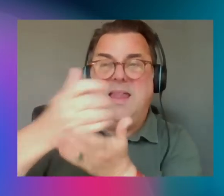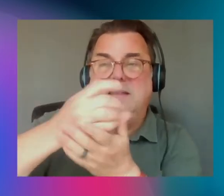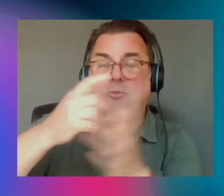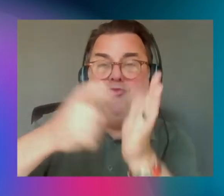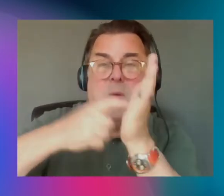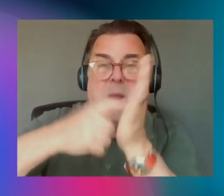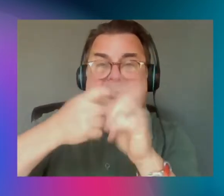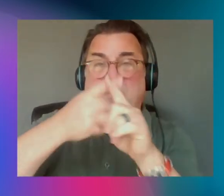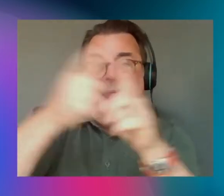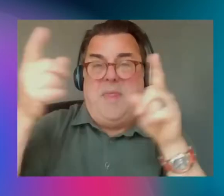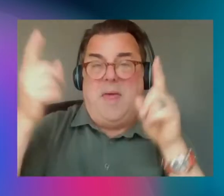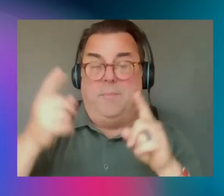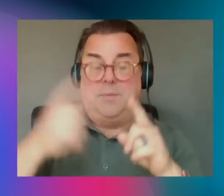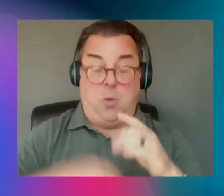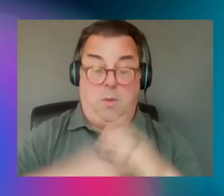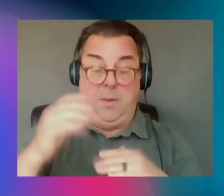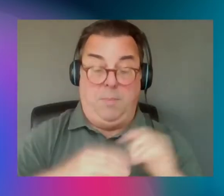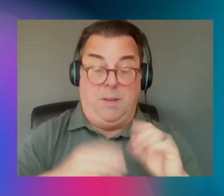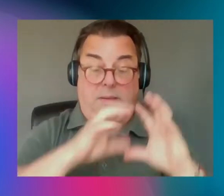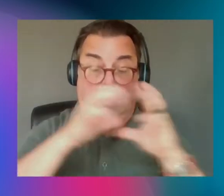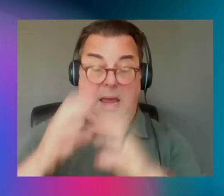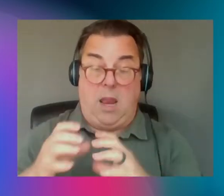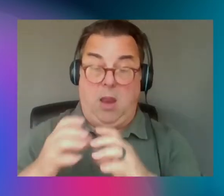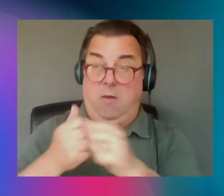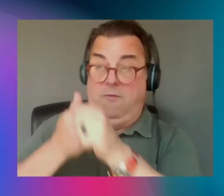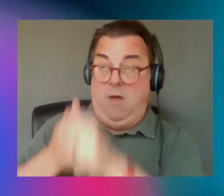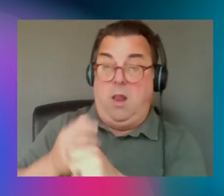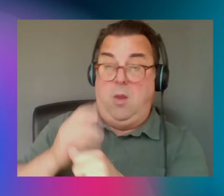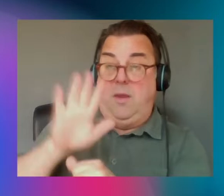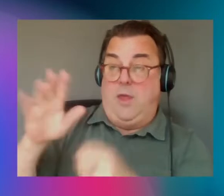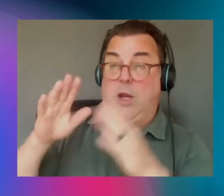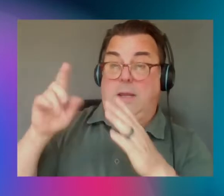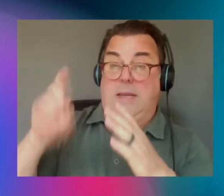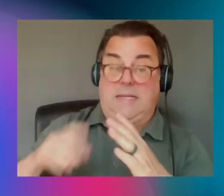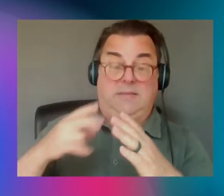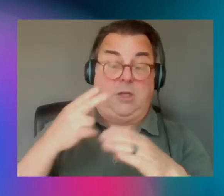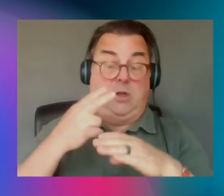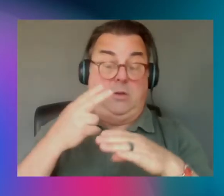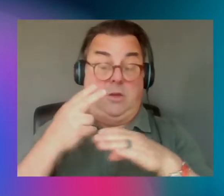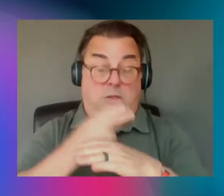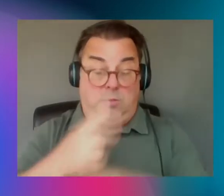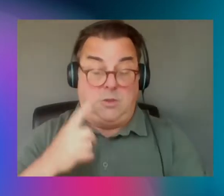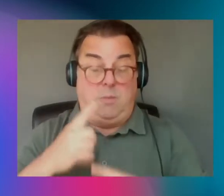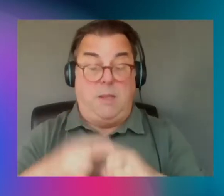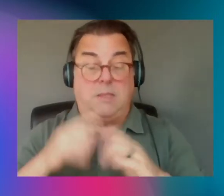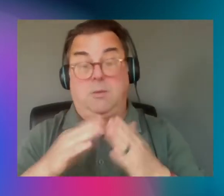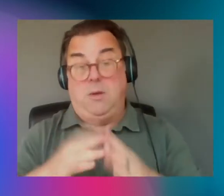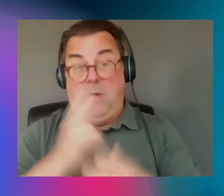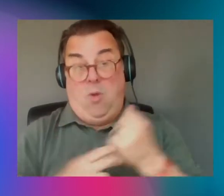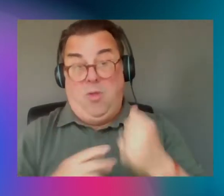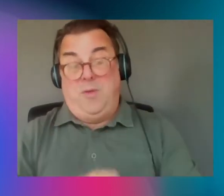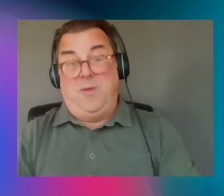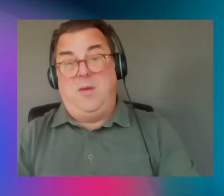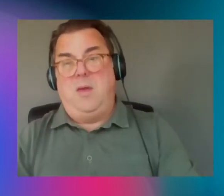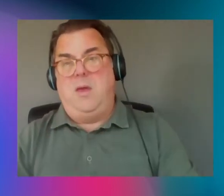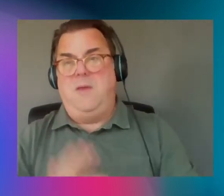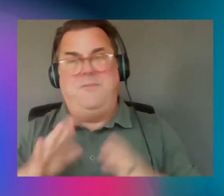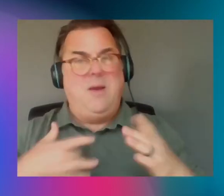so we've been building the catalog in response to the needs of the community and the customers. I think that's super exciting,